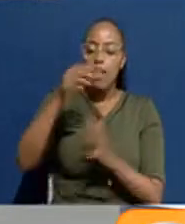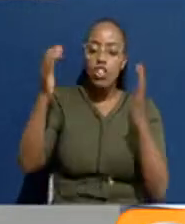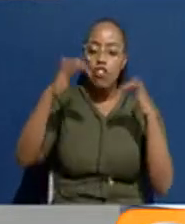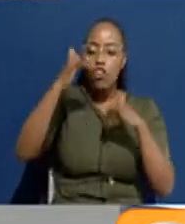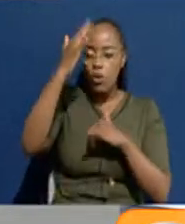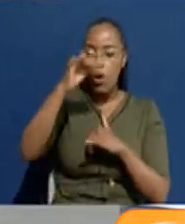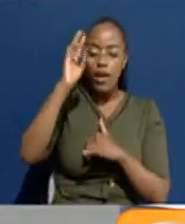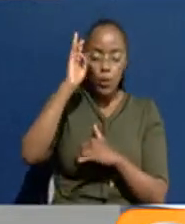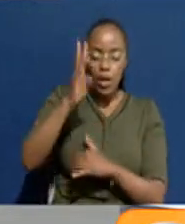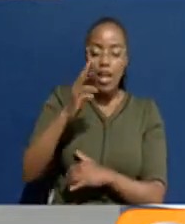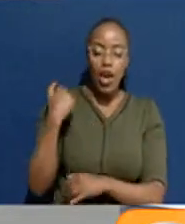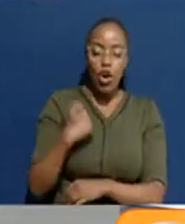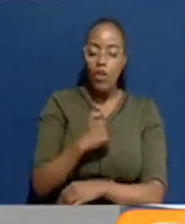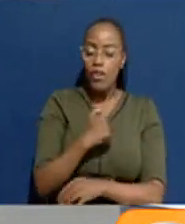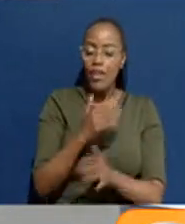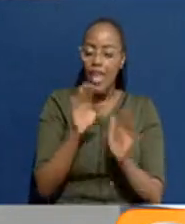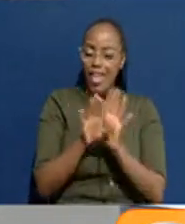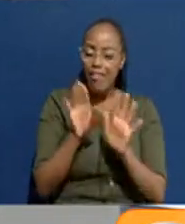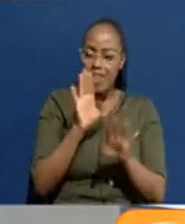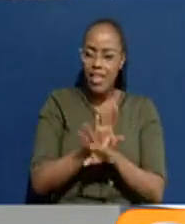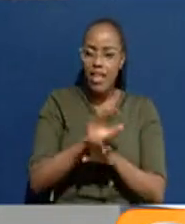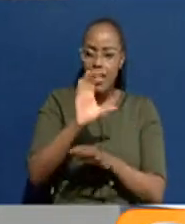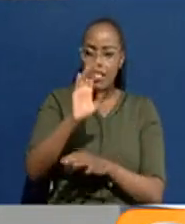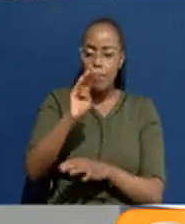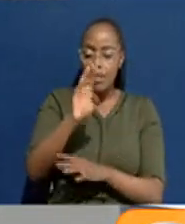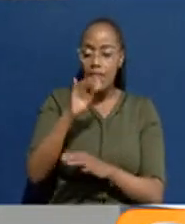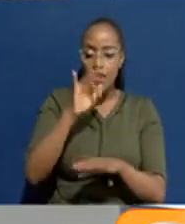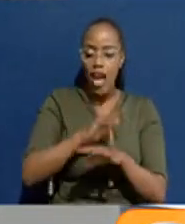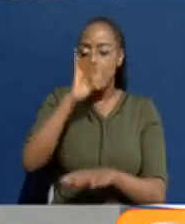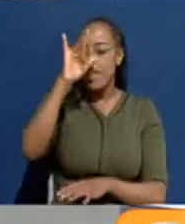it offends everything about CBC. Okay. That's